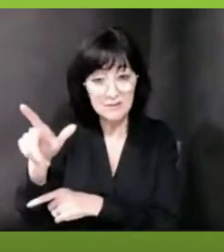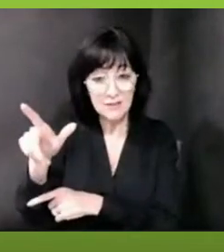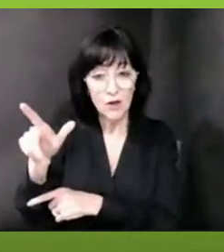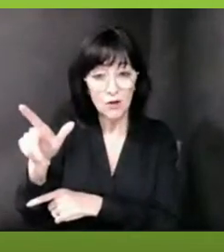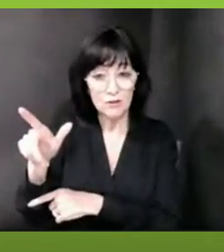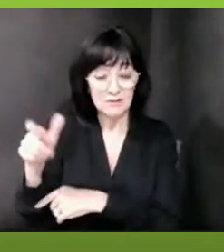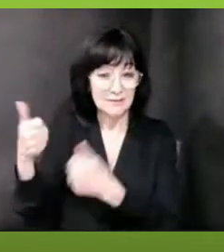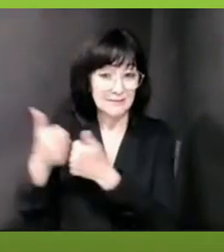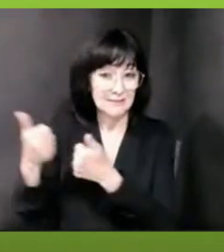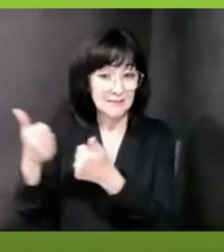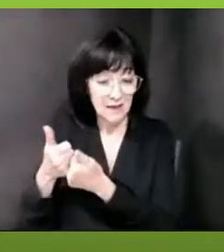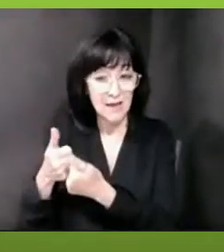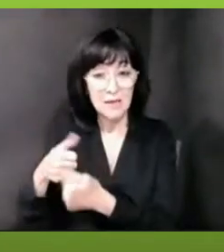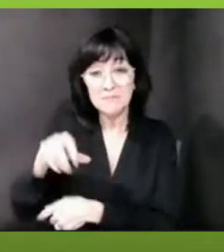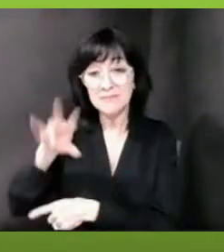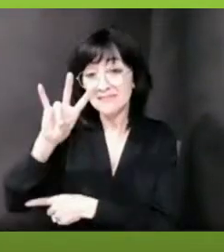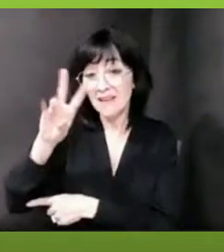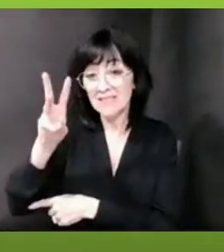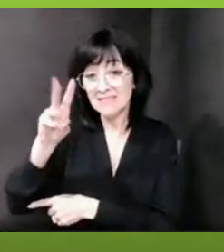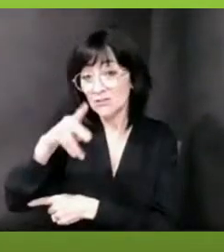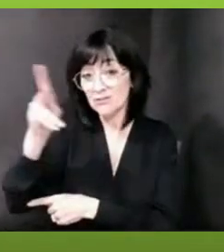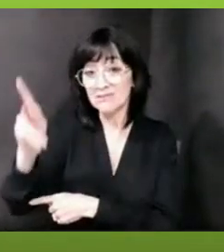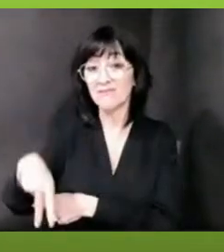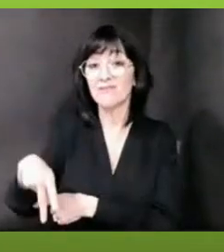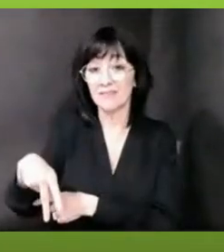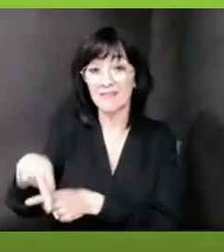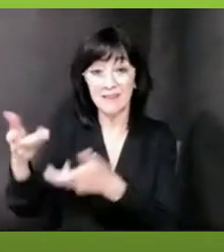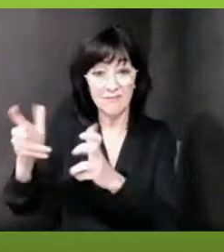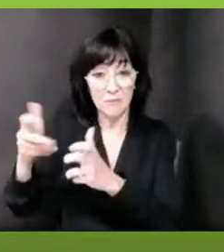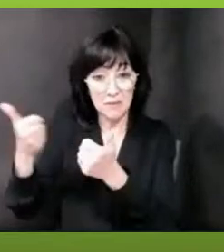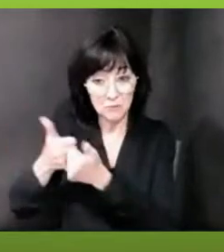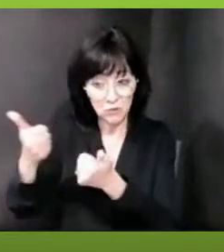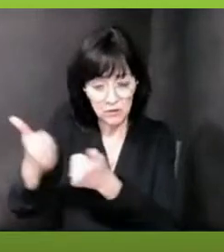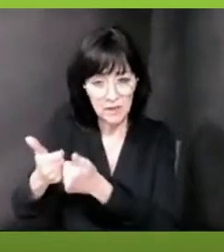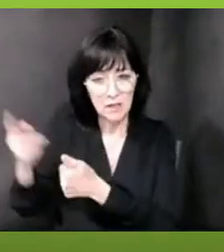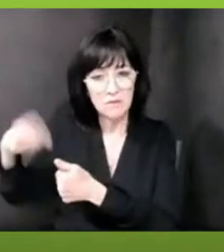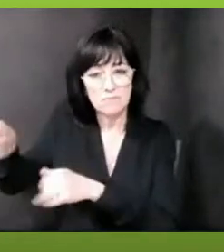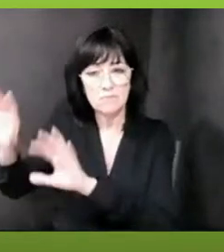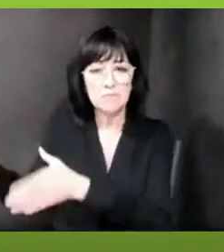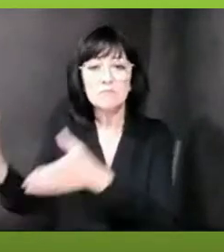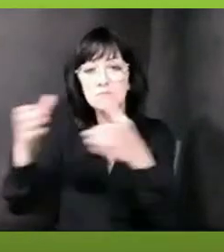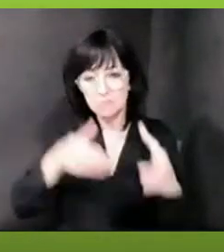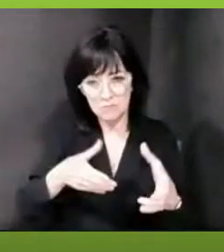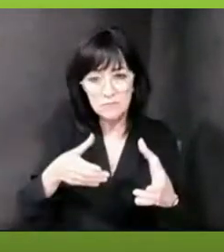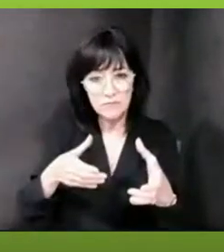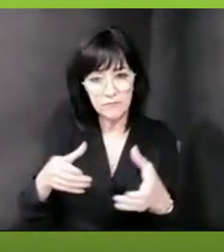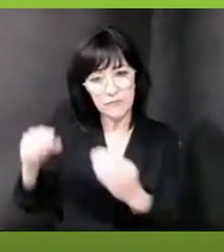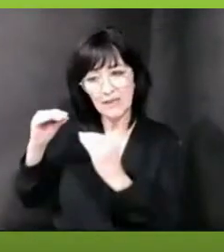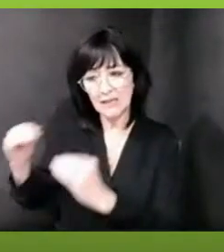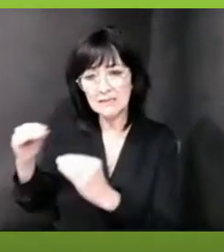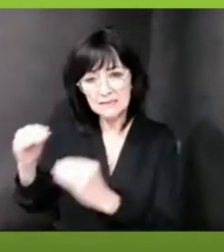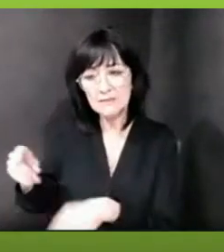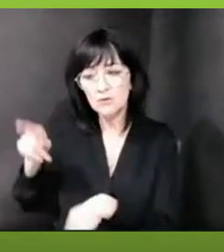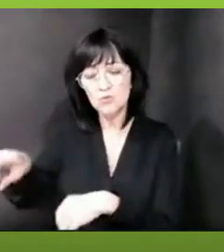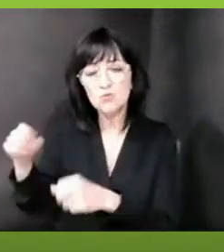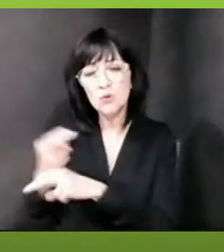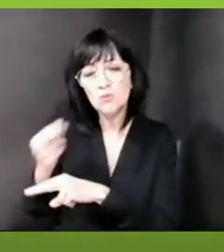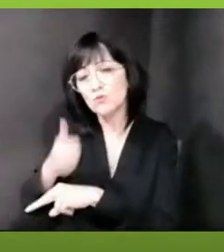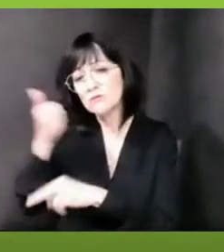games. And that really motivated them in regard to teaching them the executive skills that they need to succeed in